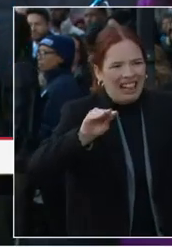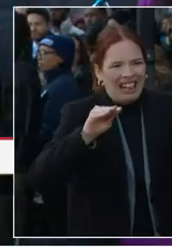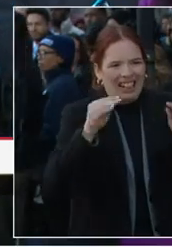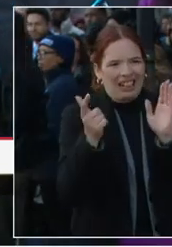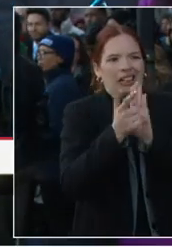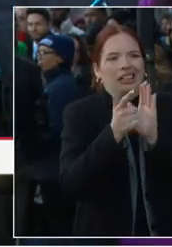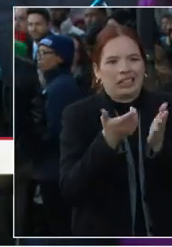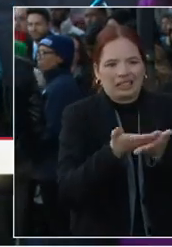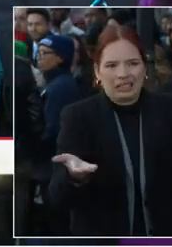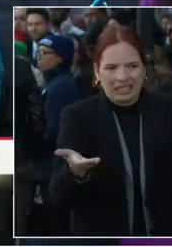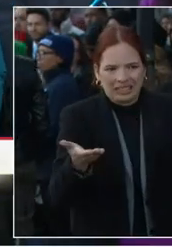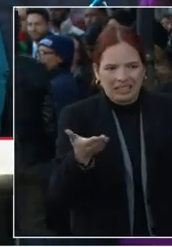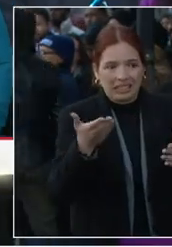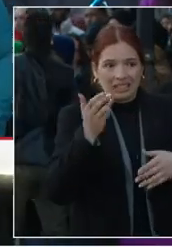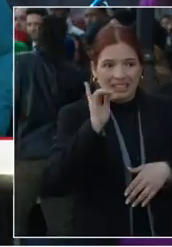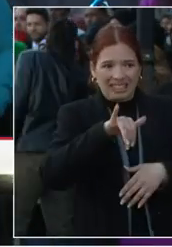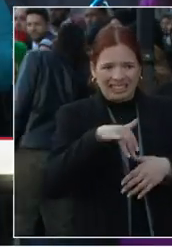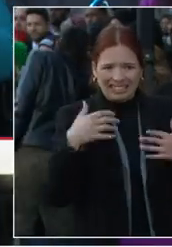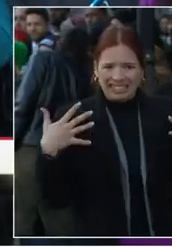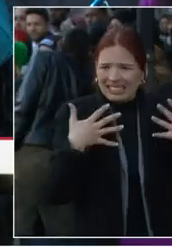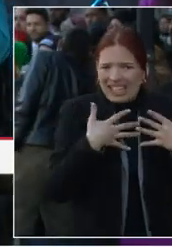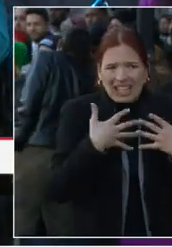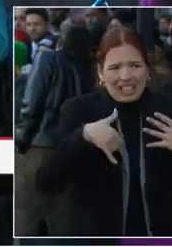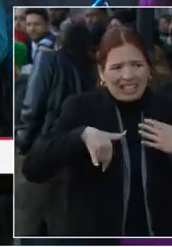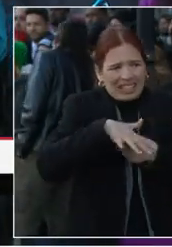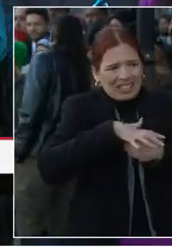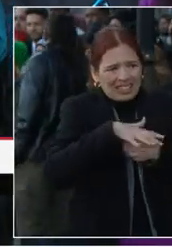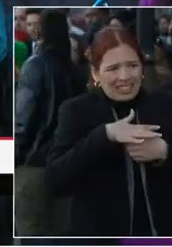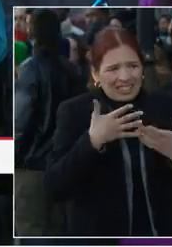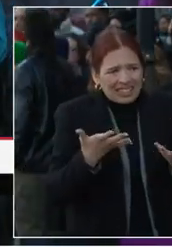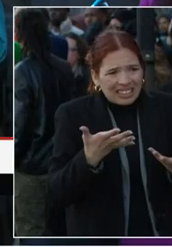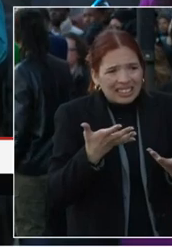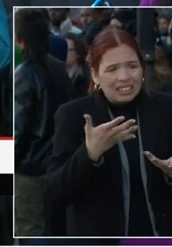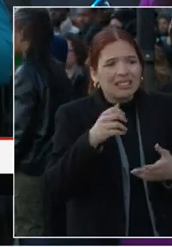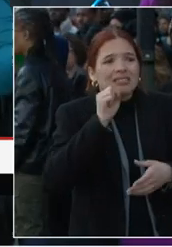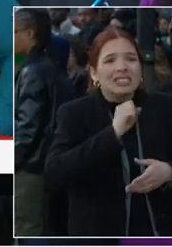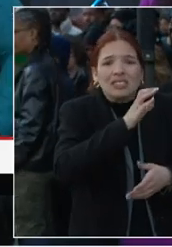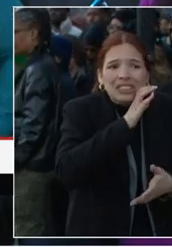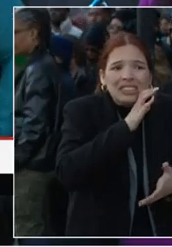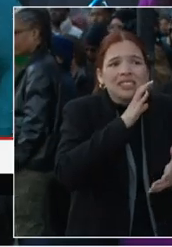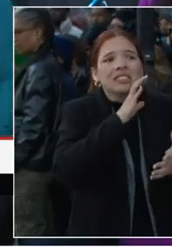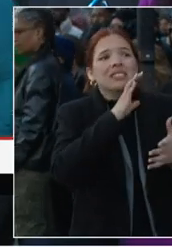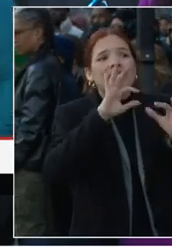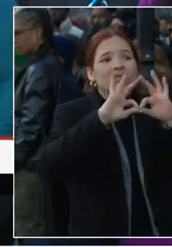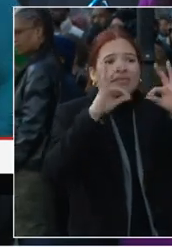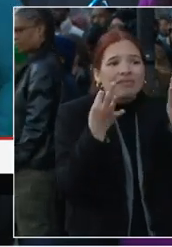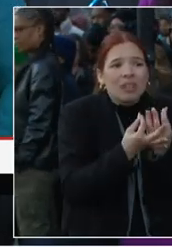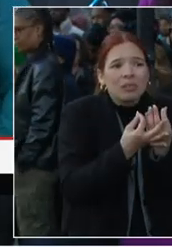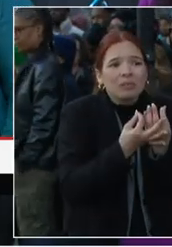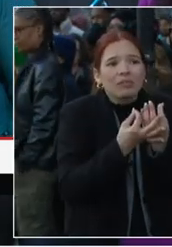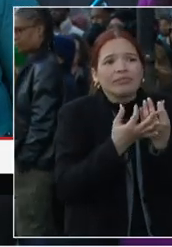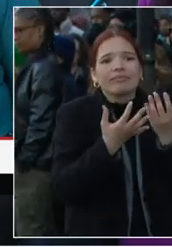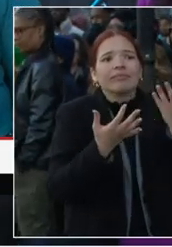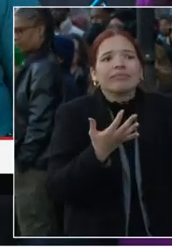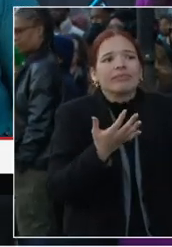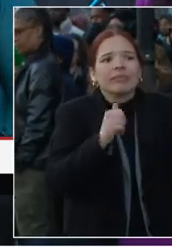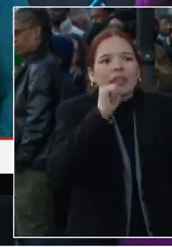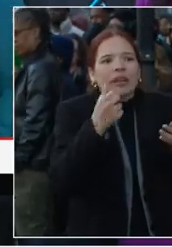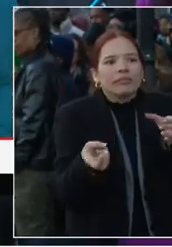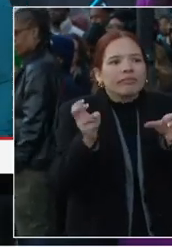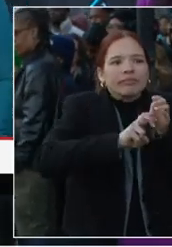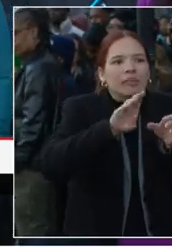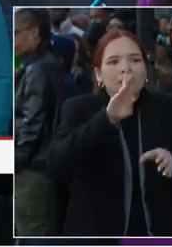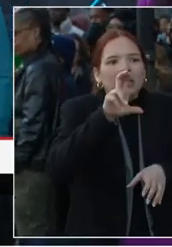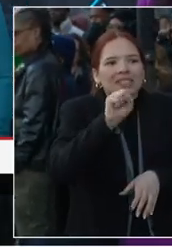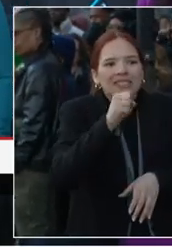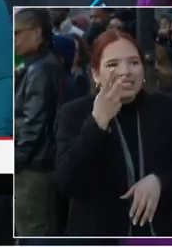We're all afraid in this neighborhood now. My elderly relatives won't take the bus to come and see me just 2 blocks up. I think we